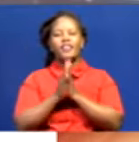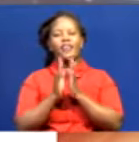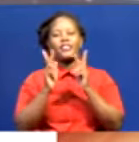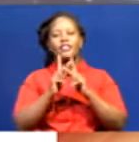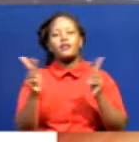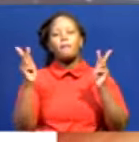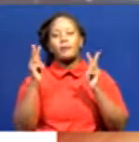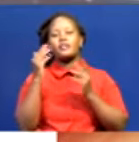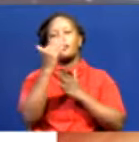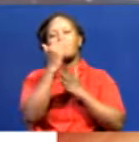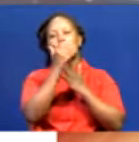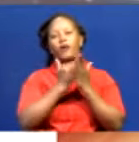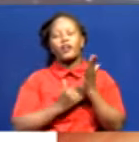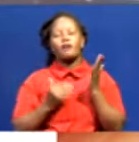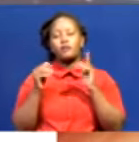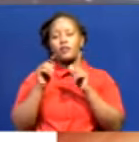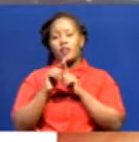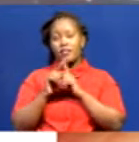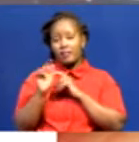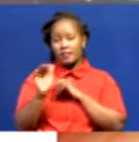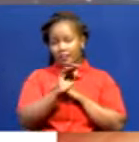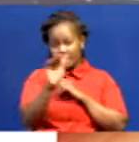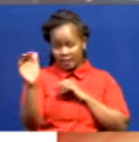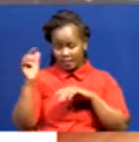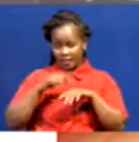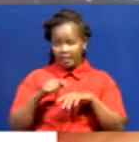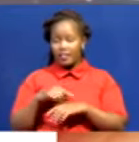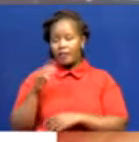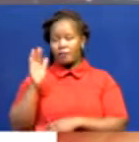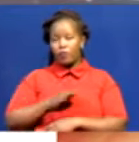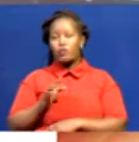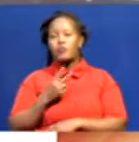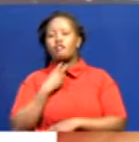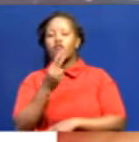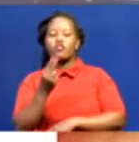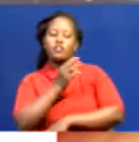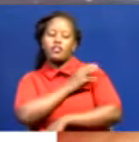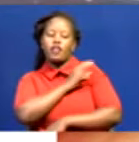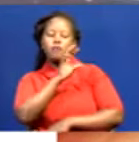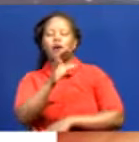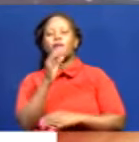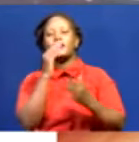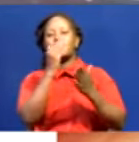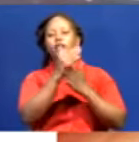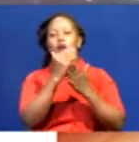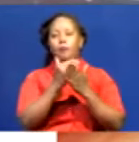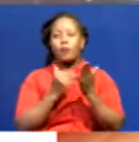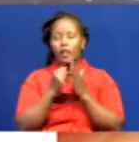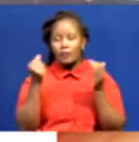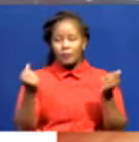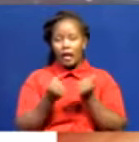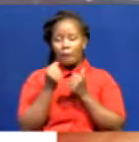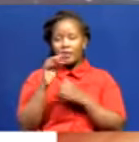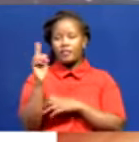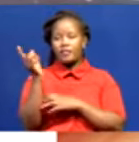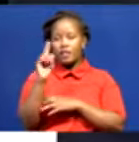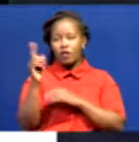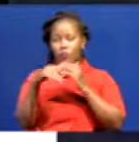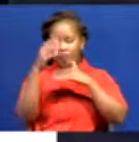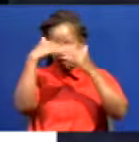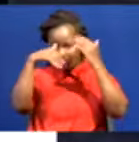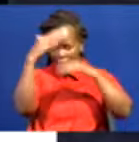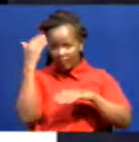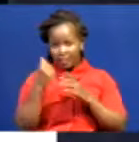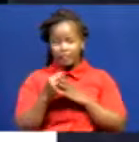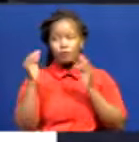was the clarion call during the Women's Voices Empowerment Public Forum held at the University of Nairobi. The meeting focused on